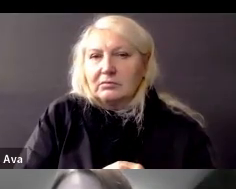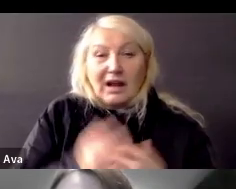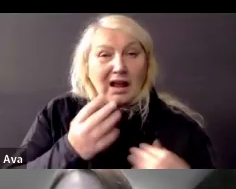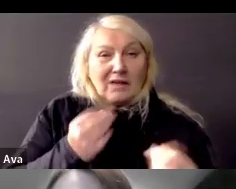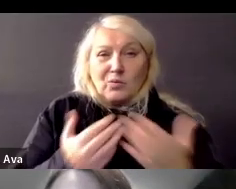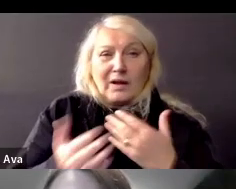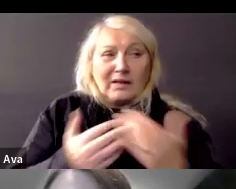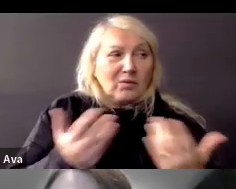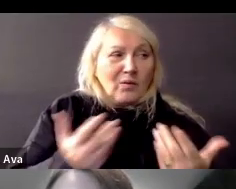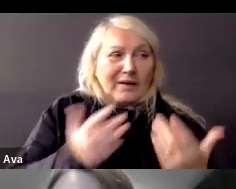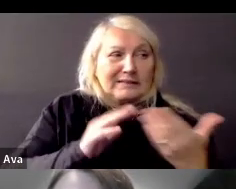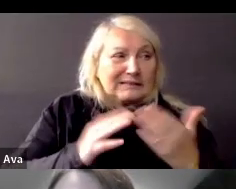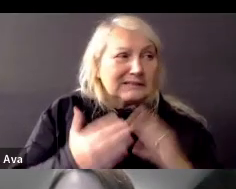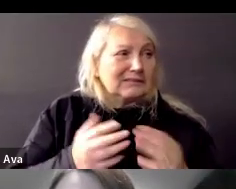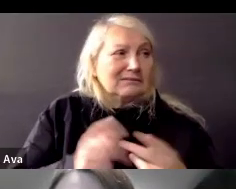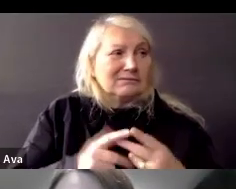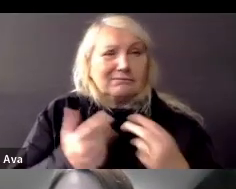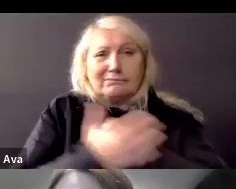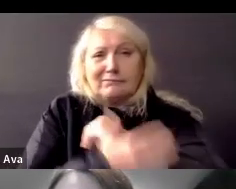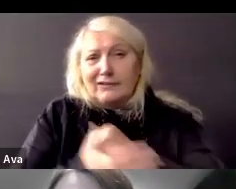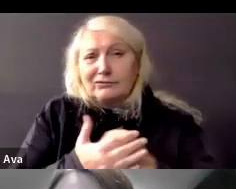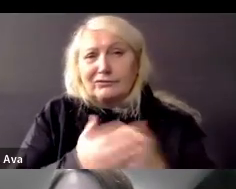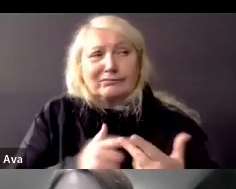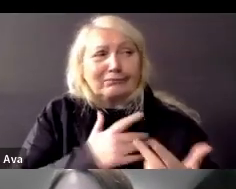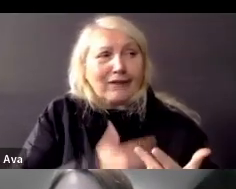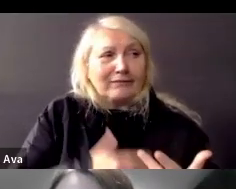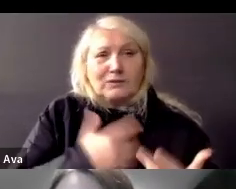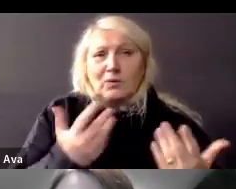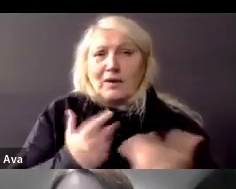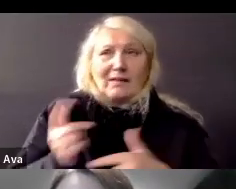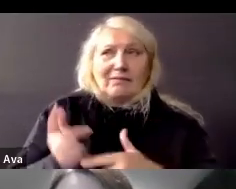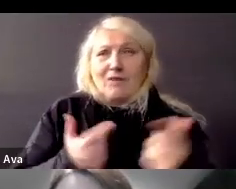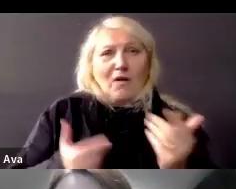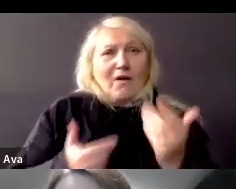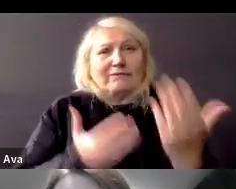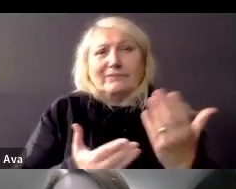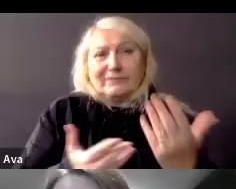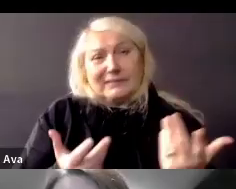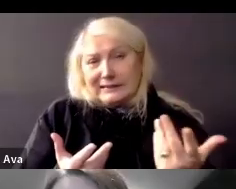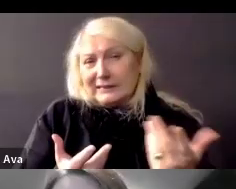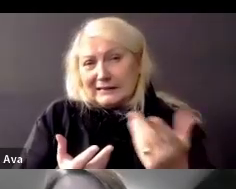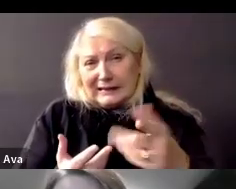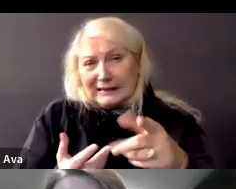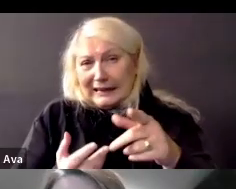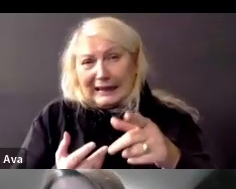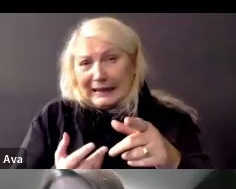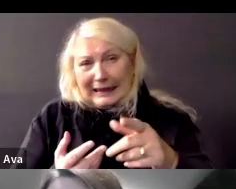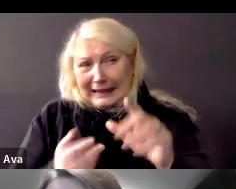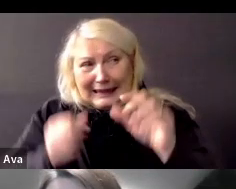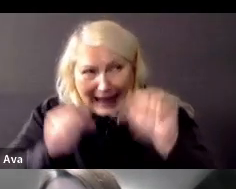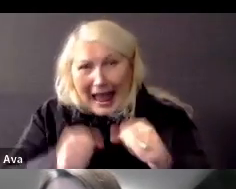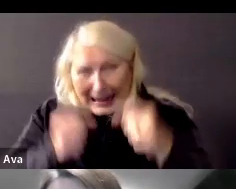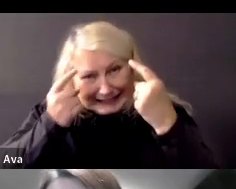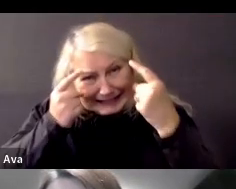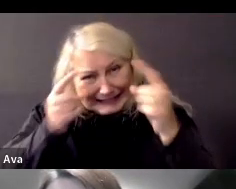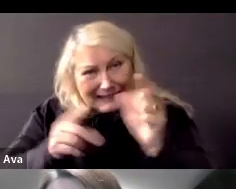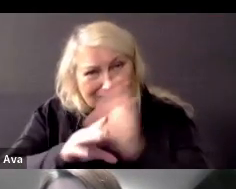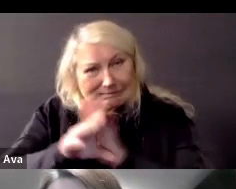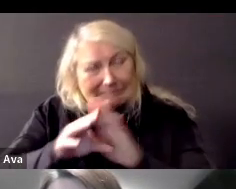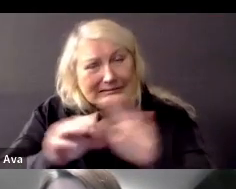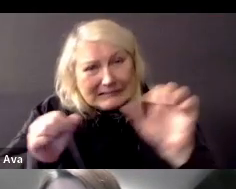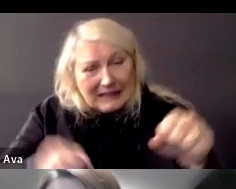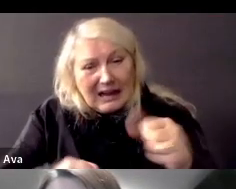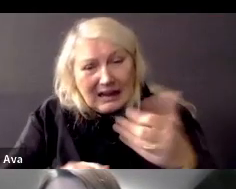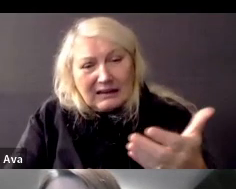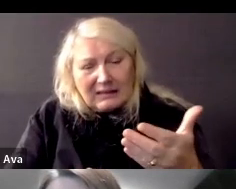community, country, province has to offer. It's doable, but it's almost as if you need